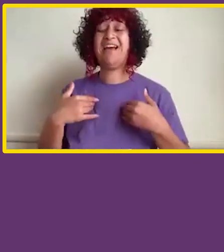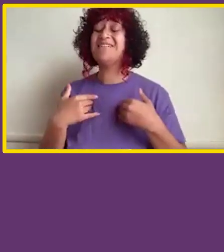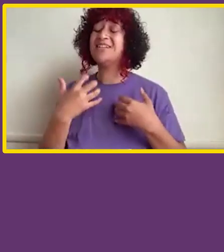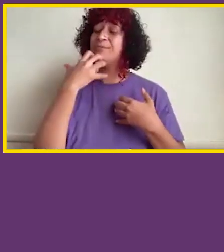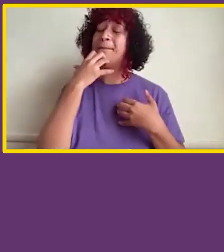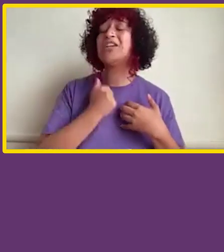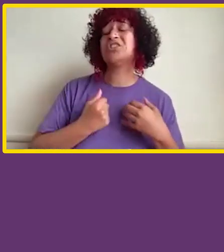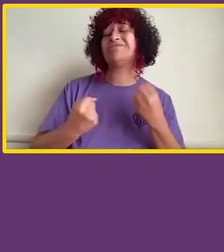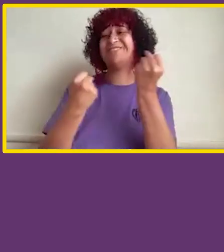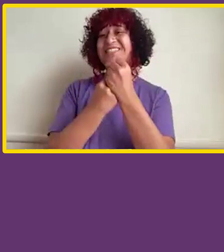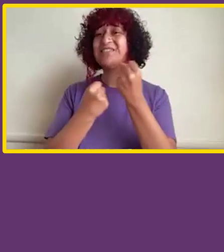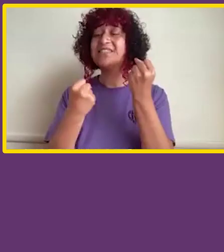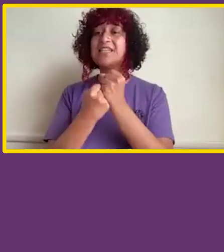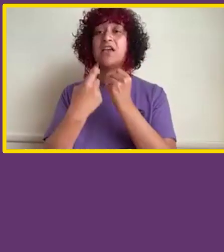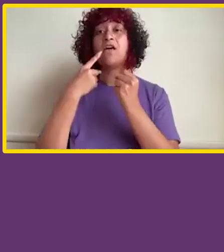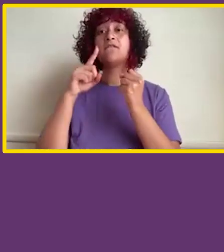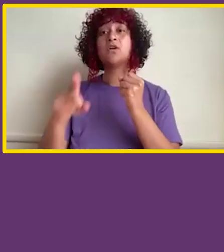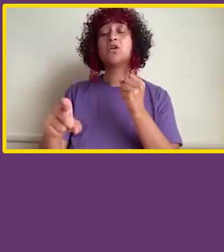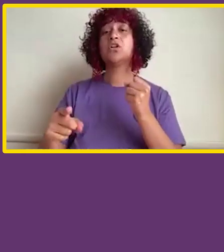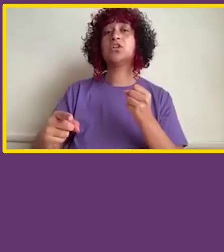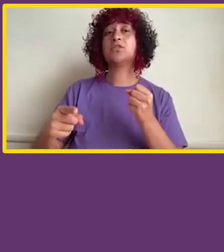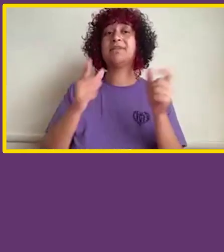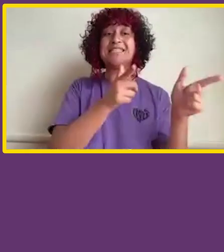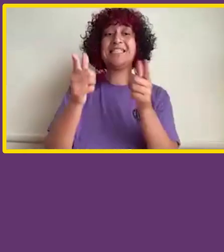so, to advocate for a ceasefire,